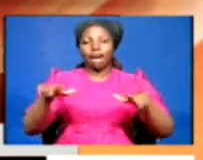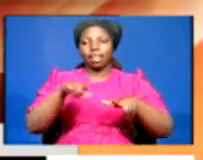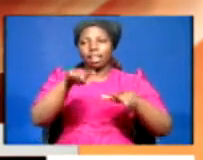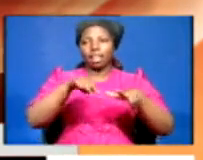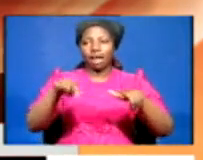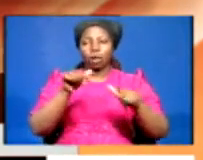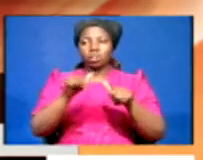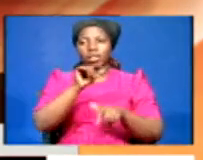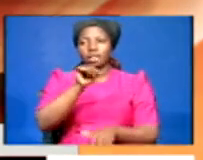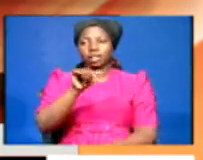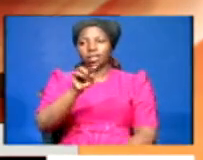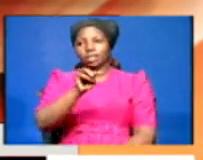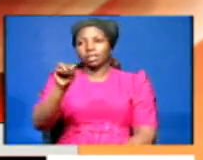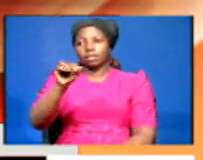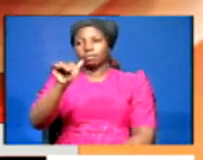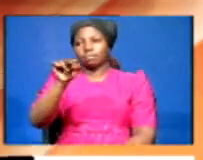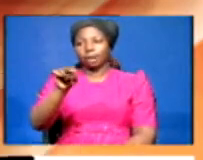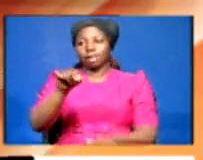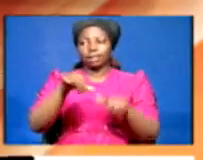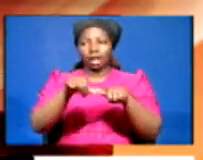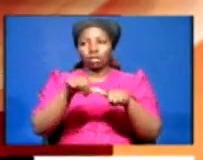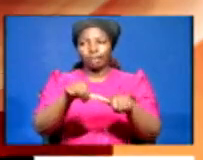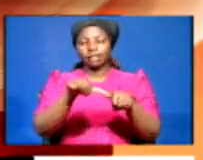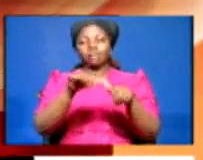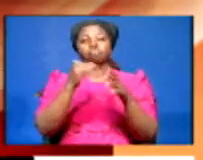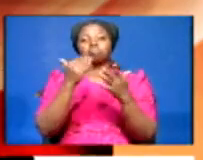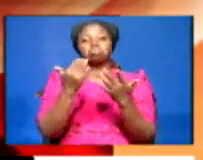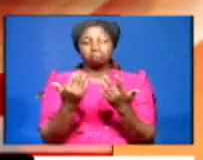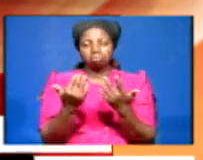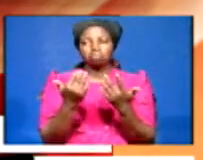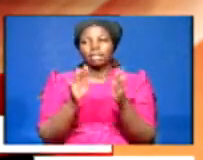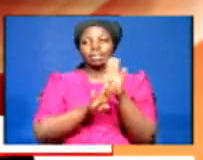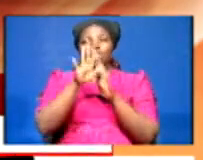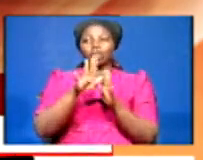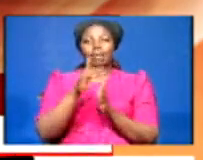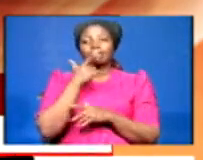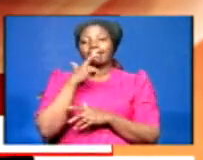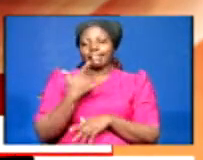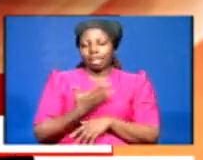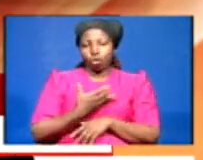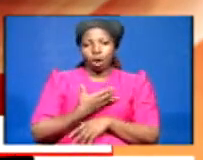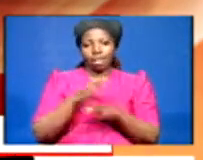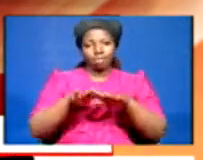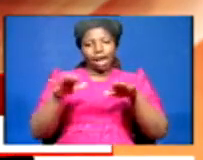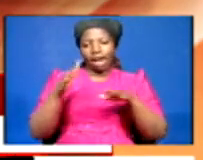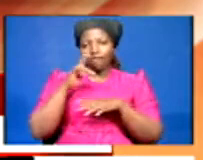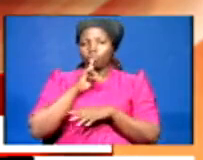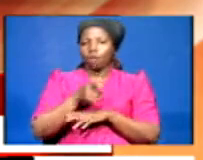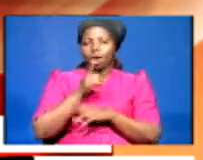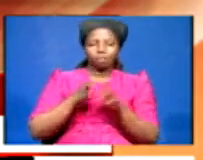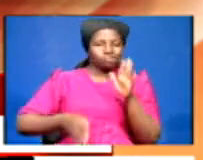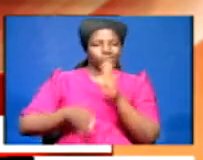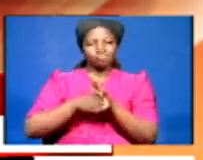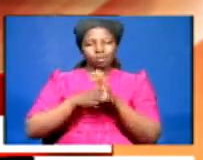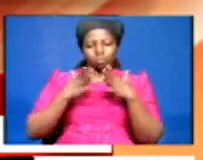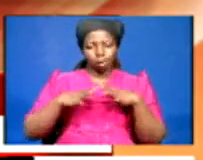settlements came along thika Road developers claiming ownership of the land have threatened to kick out squatters residing in the